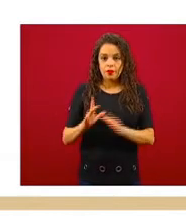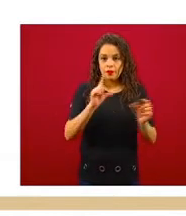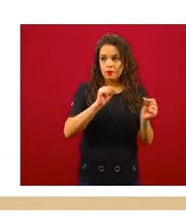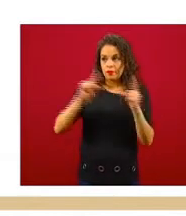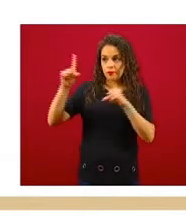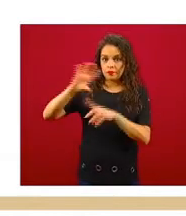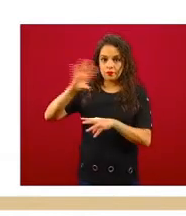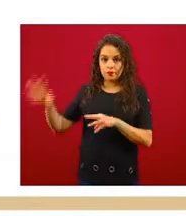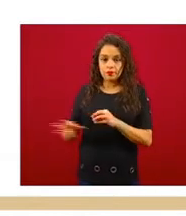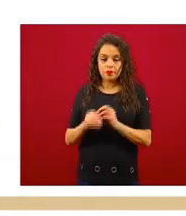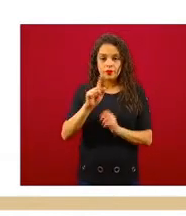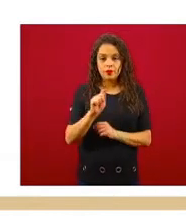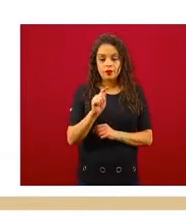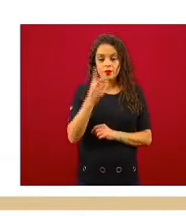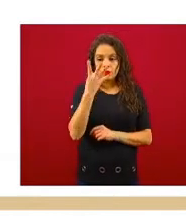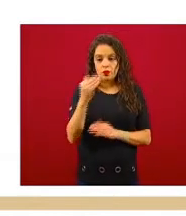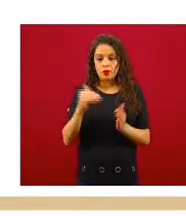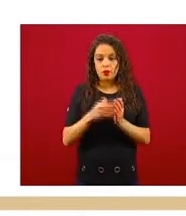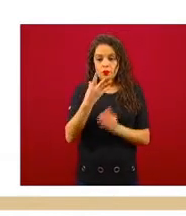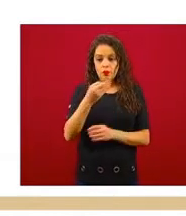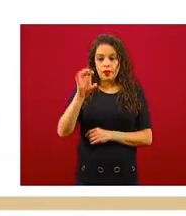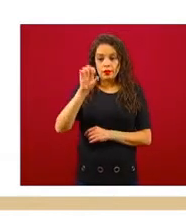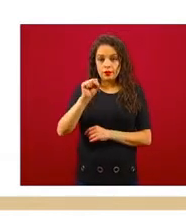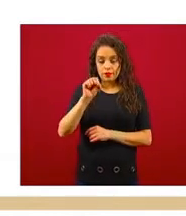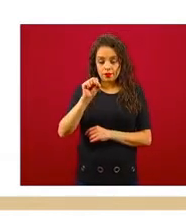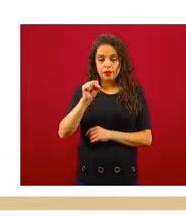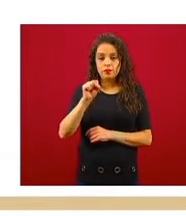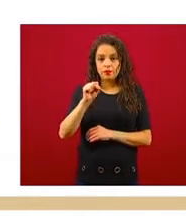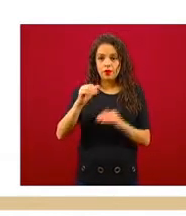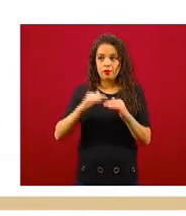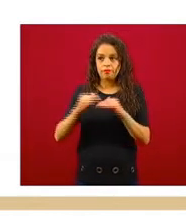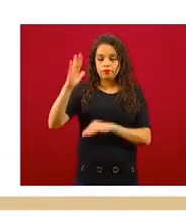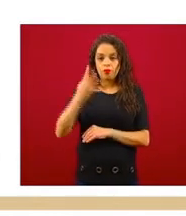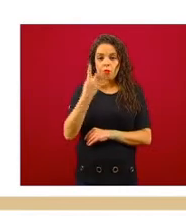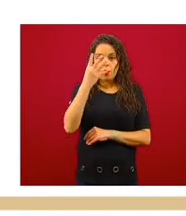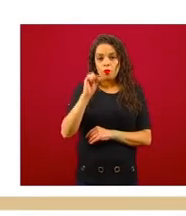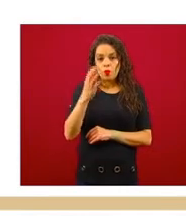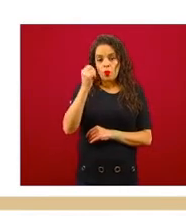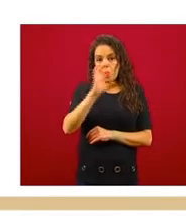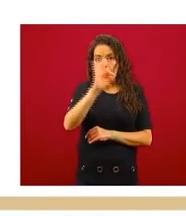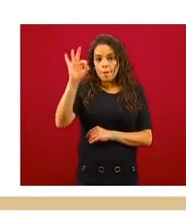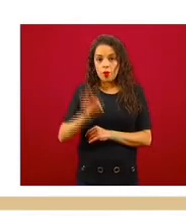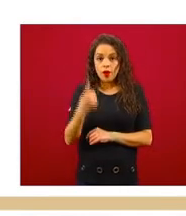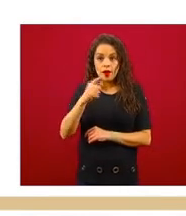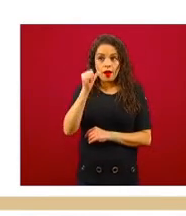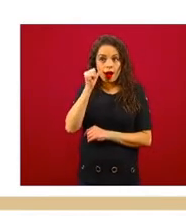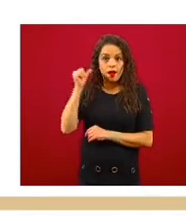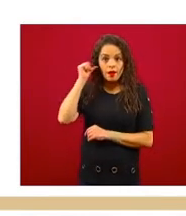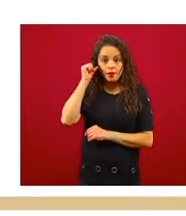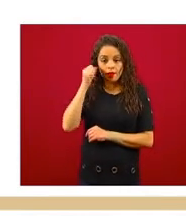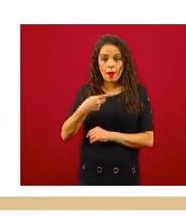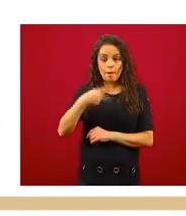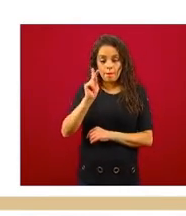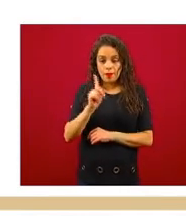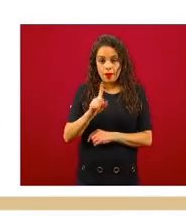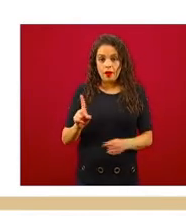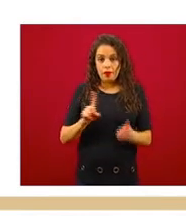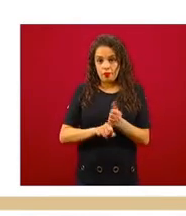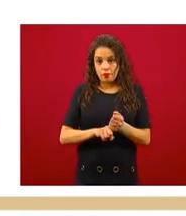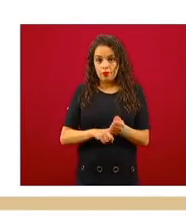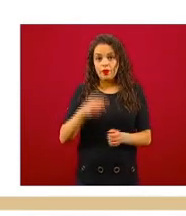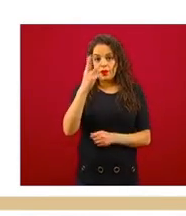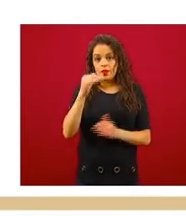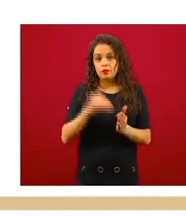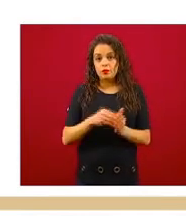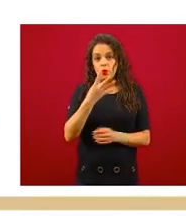los being tested. 74.560, This is the fue un incremento cumulative de load, 4.9% the al día de ayer, pero que representó 3,455. It's a